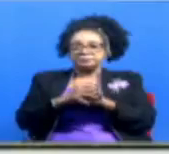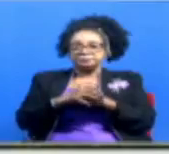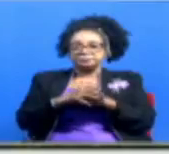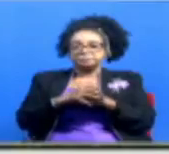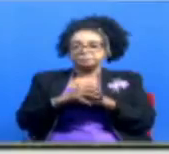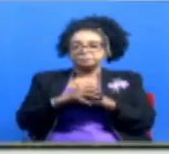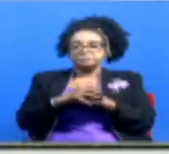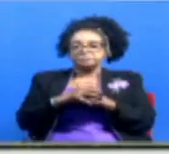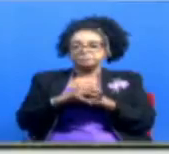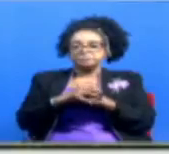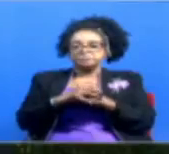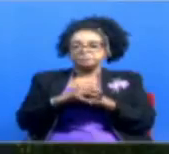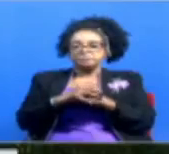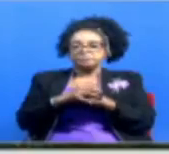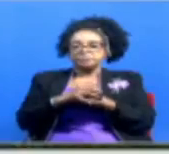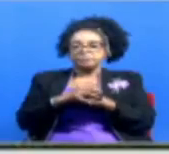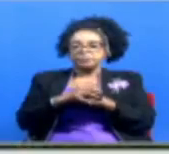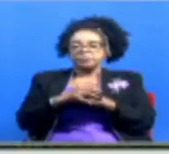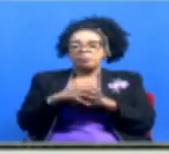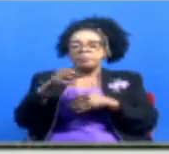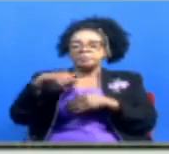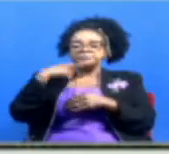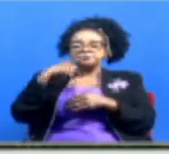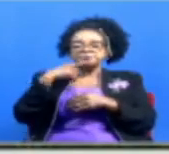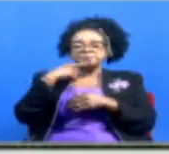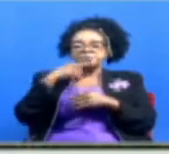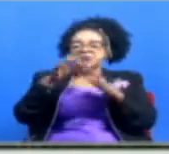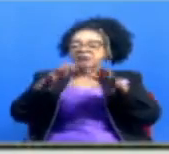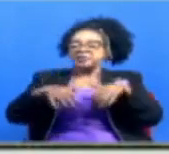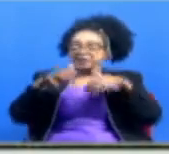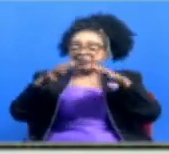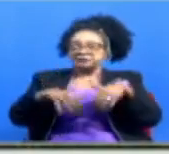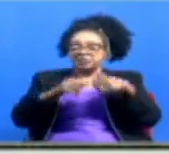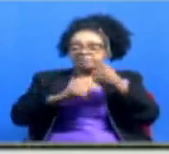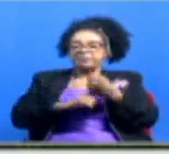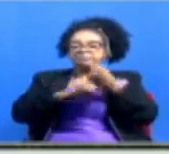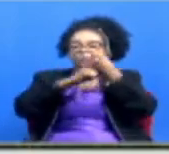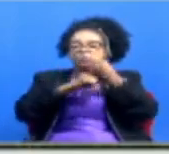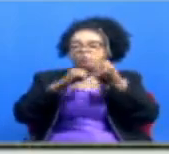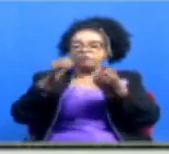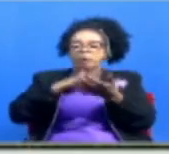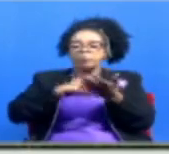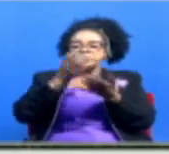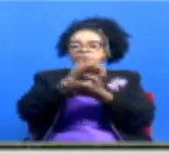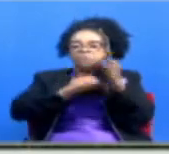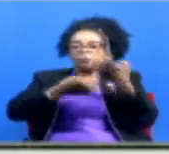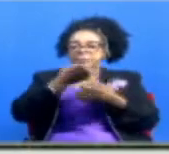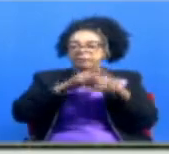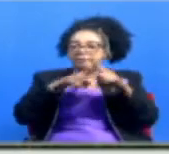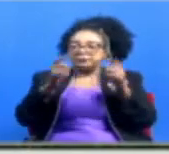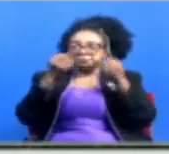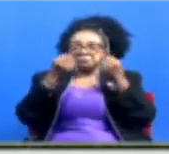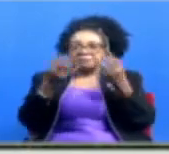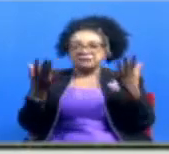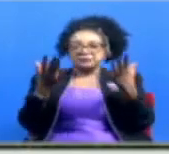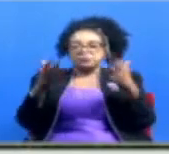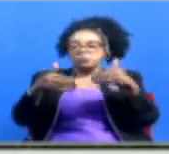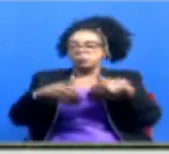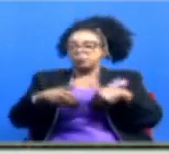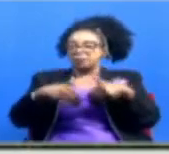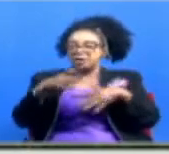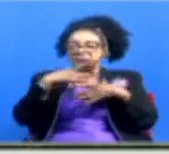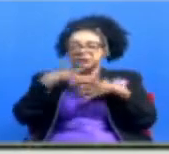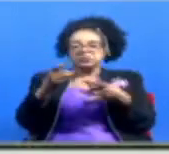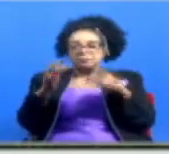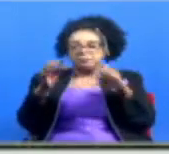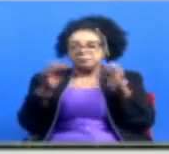It goes without saying that agriculture is the backbone of Kenya's economy. However, not many youth are interested or look forward